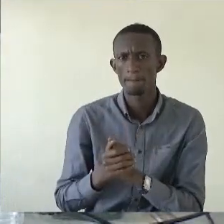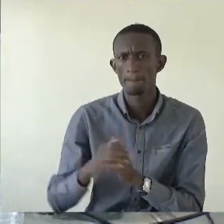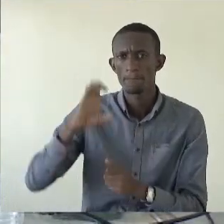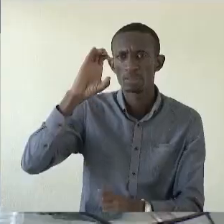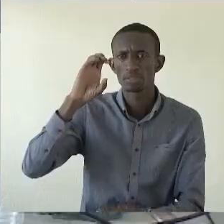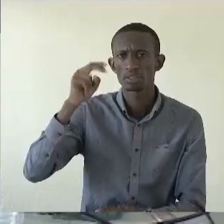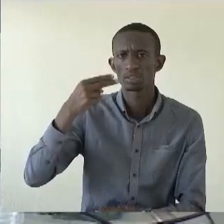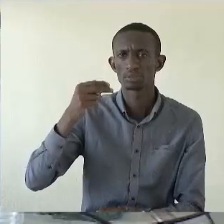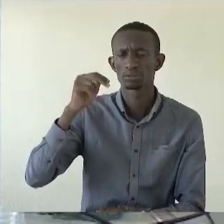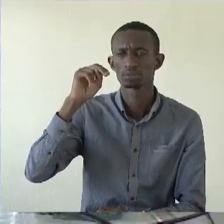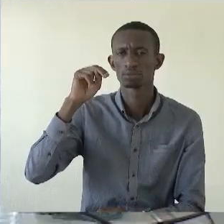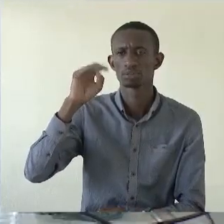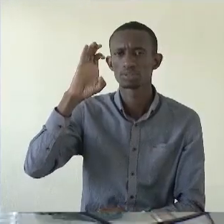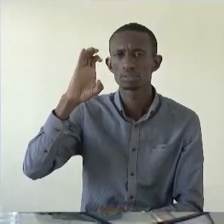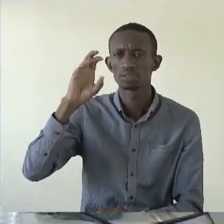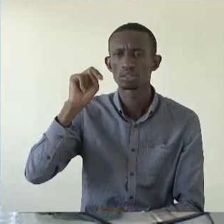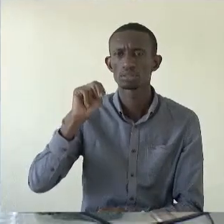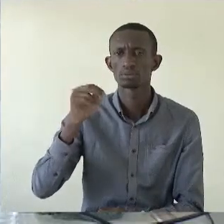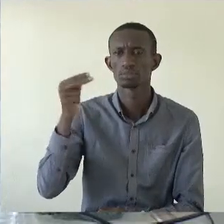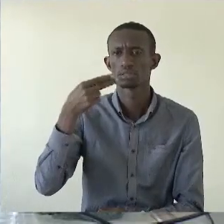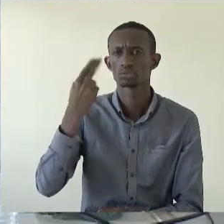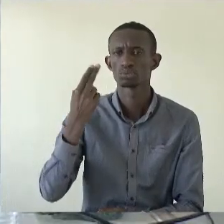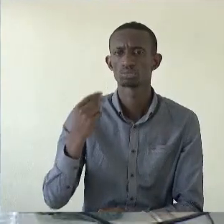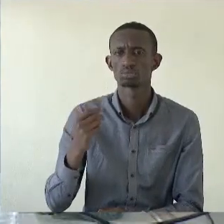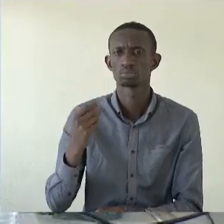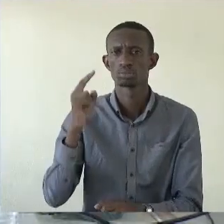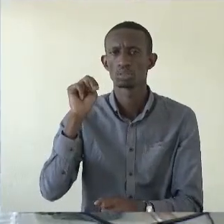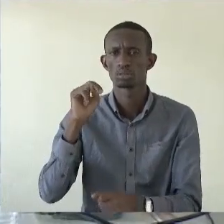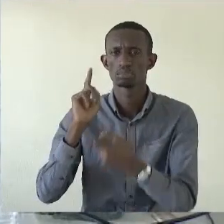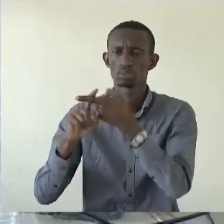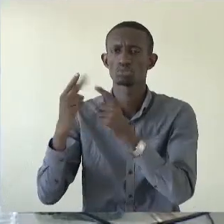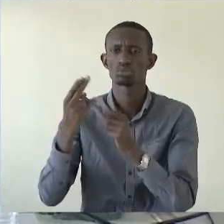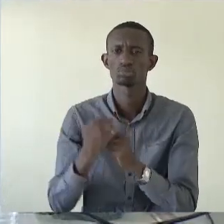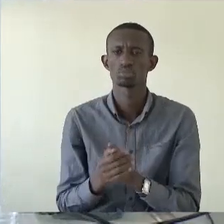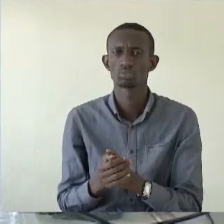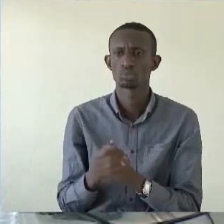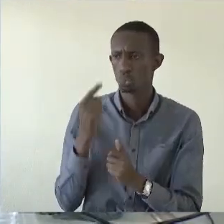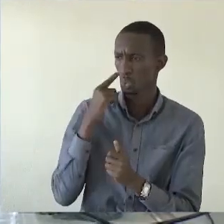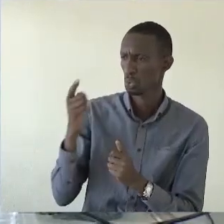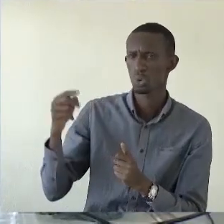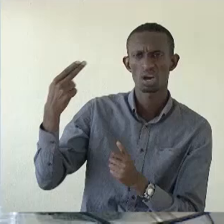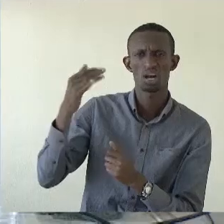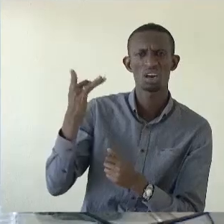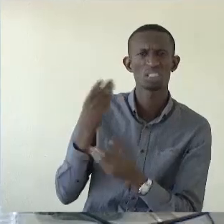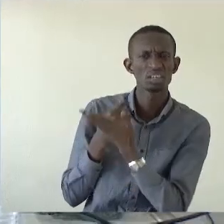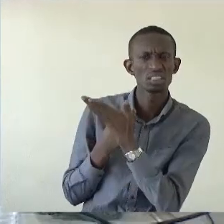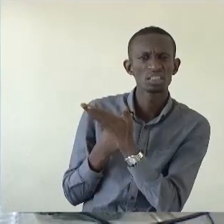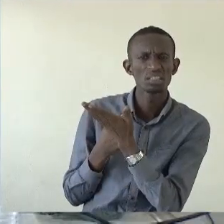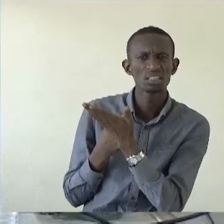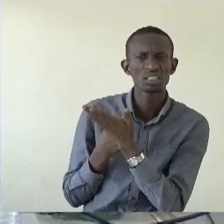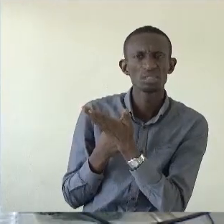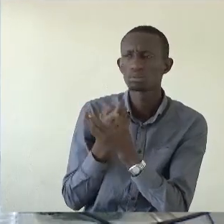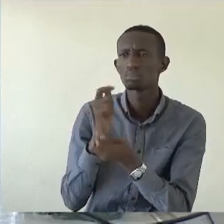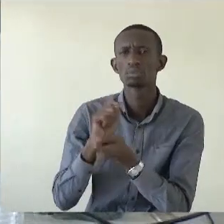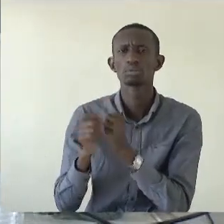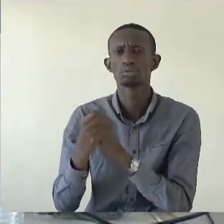9, then we would have how many hydrogen atoms? There will be Now the hydrogen atoms would be 20.